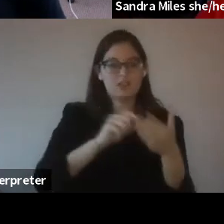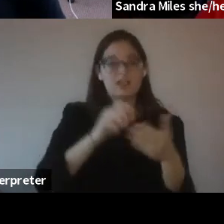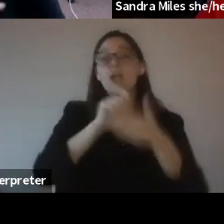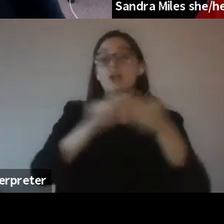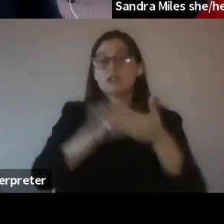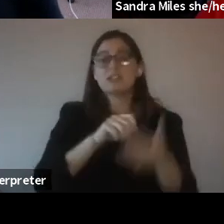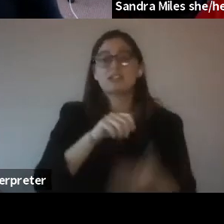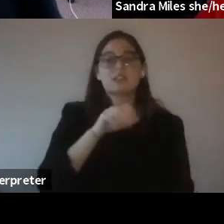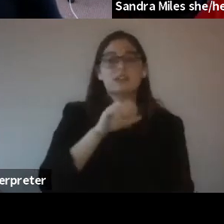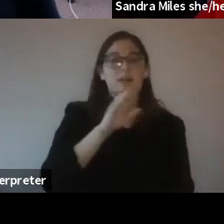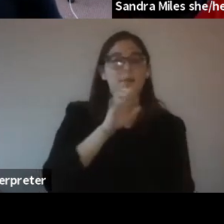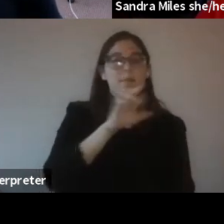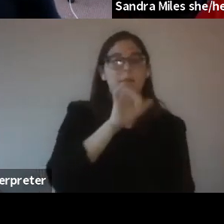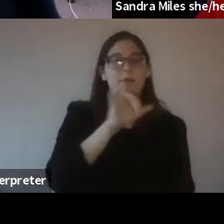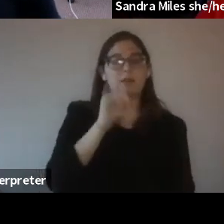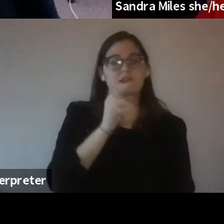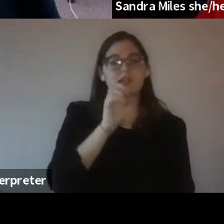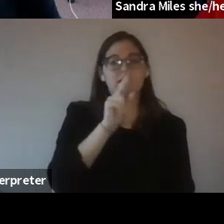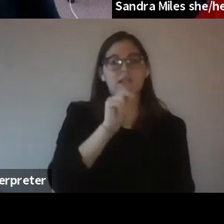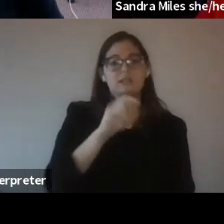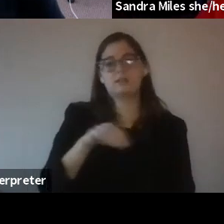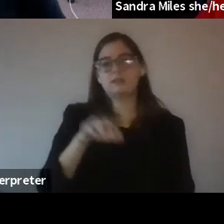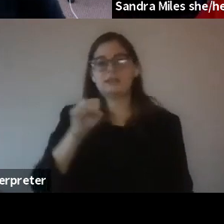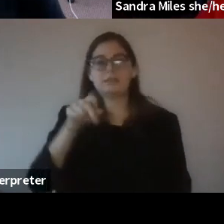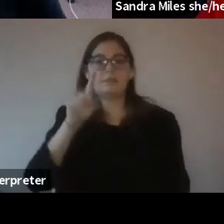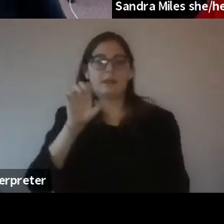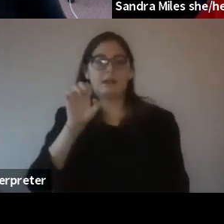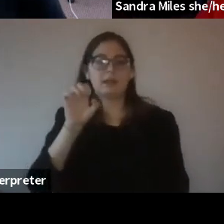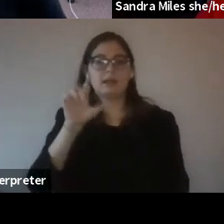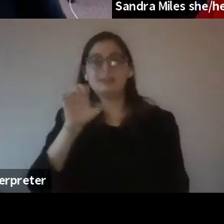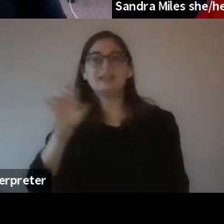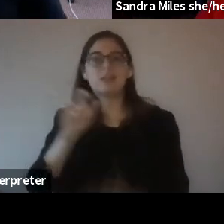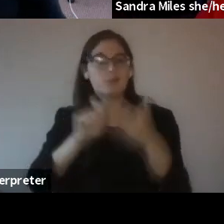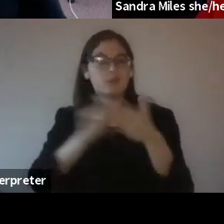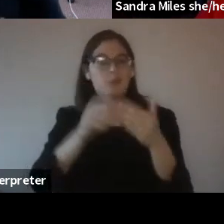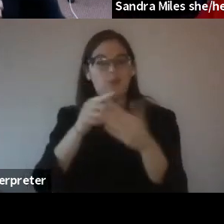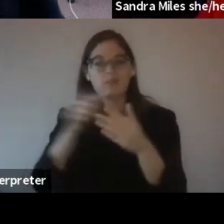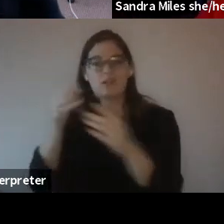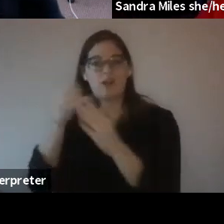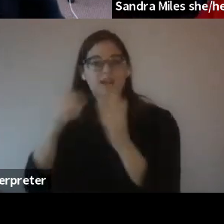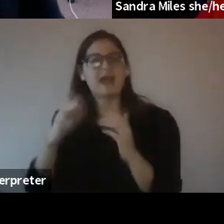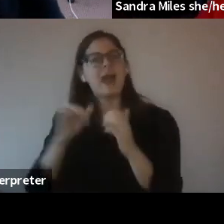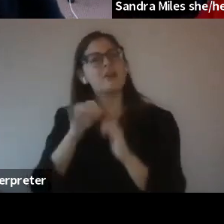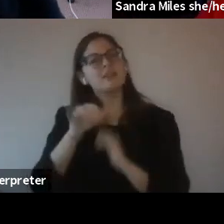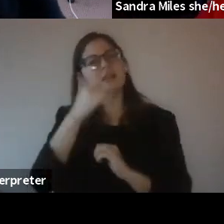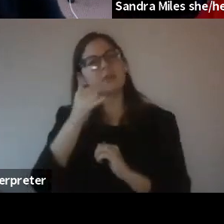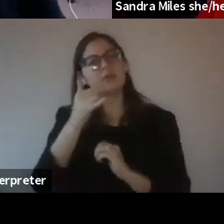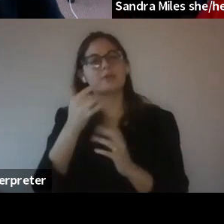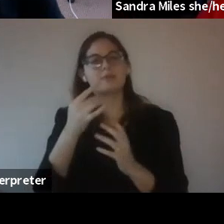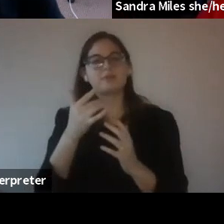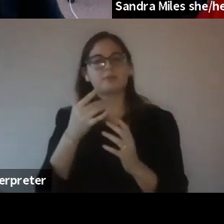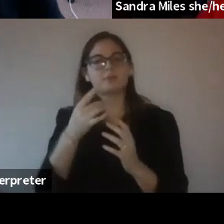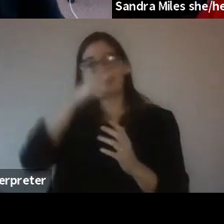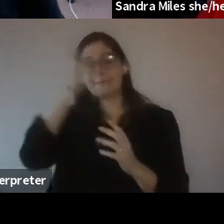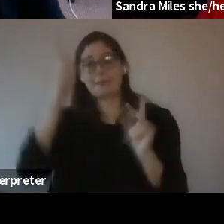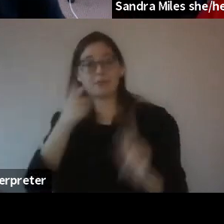he critiques all these Black artists in this work of art, how does that look as, you know, coming as a Black person watching